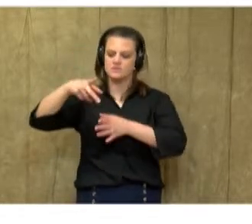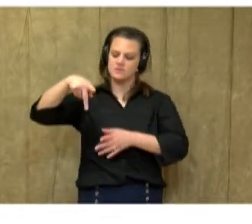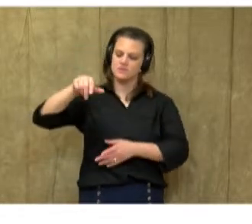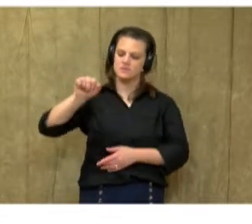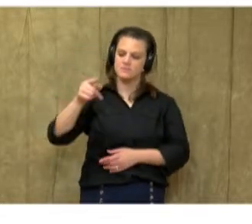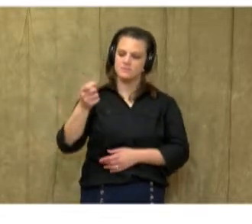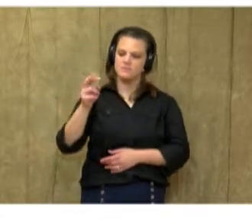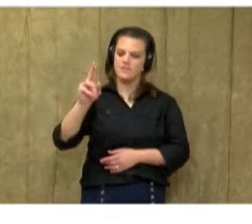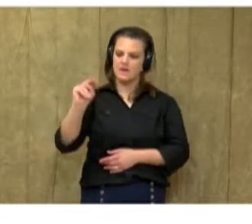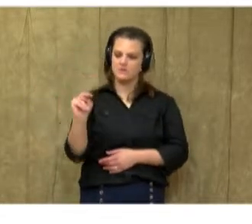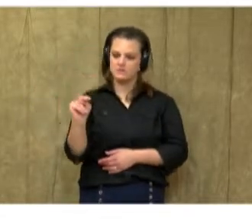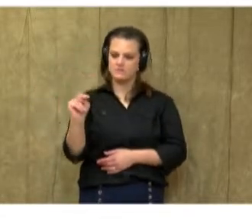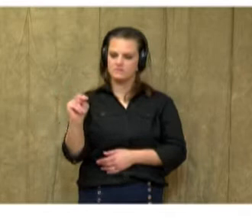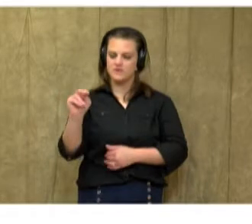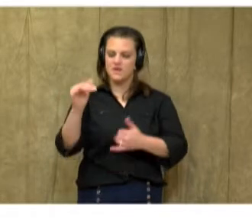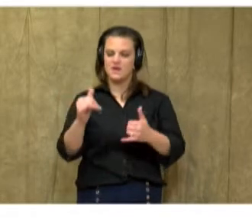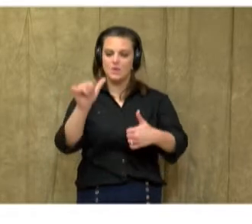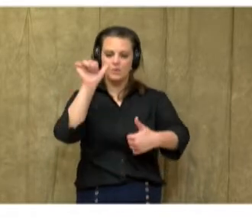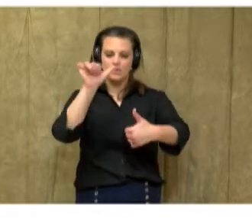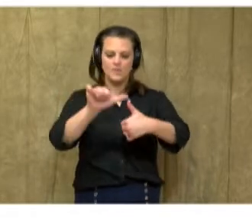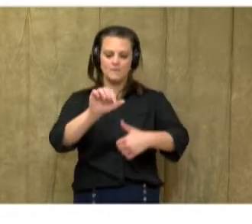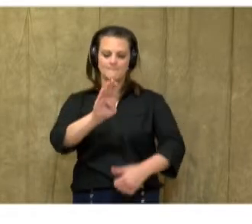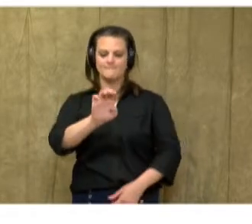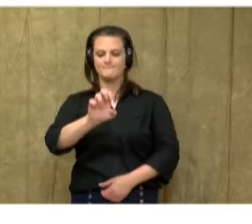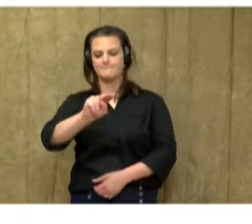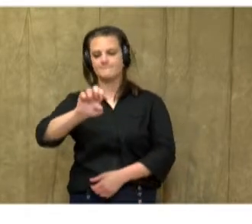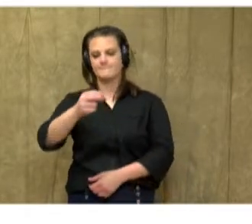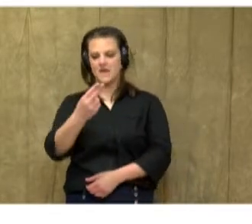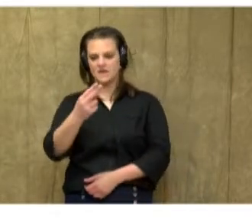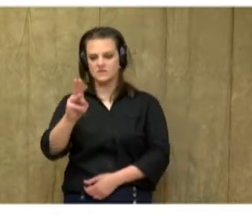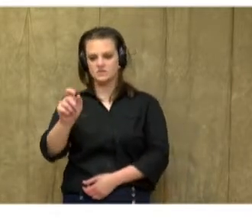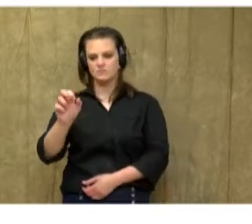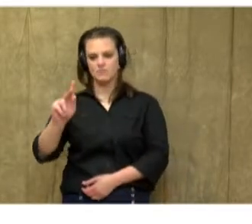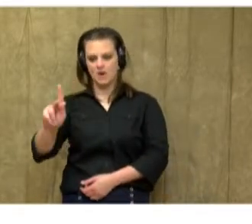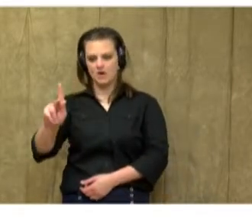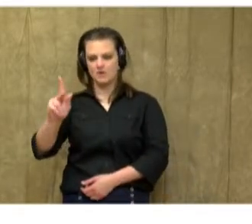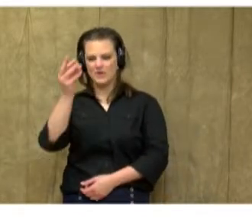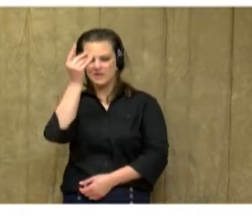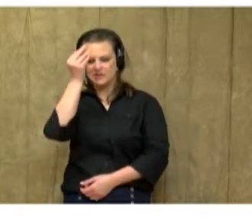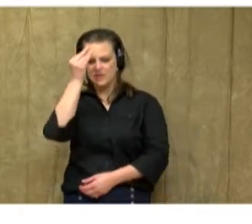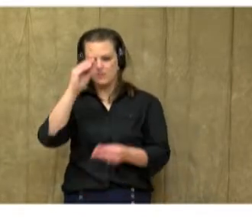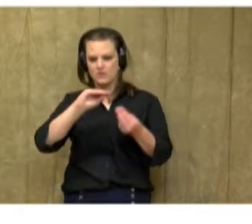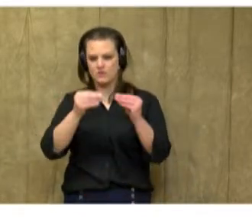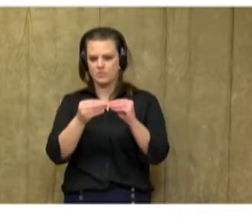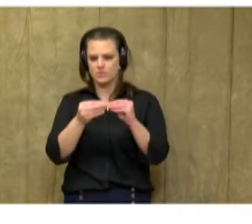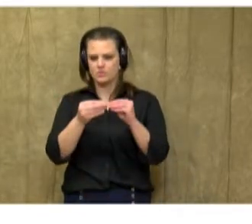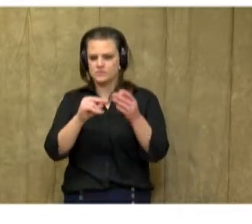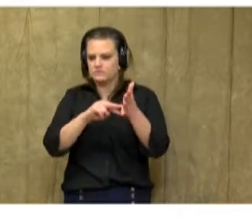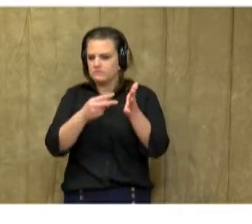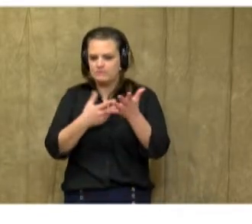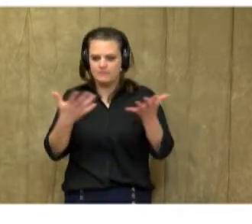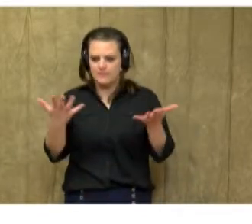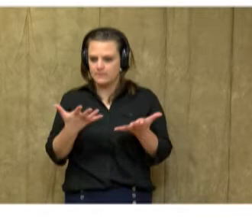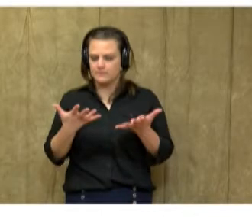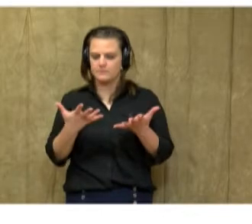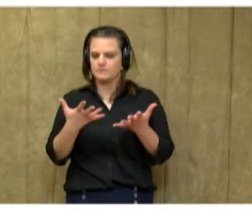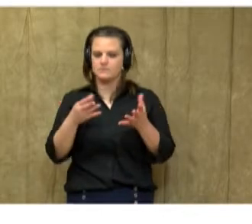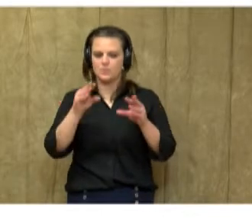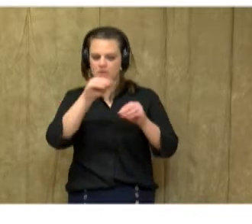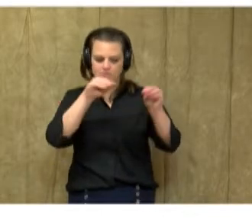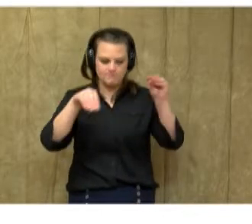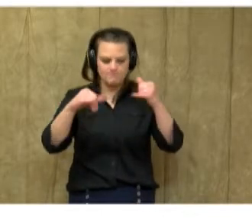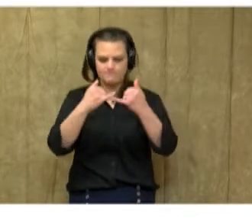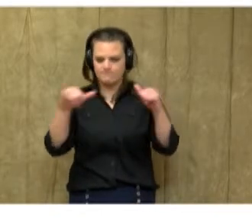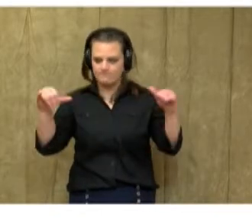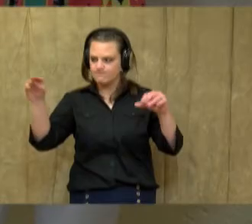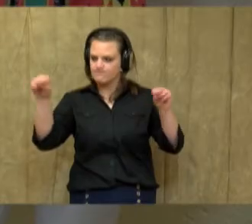remember, when we benchmark and do estimation, we think about numbers and what they mean and where we can place numbers on